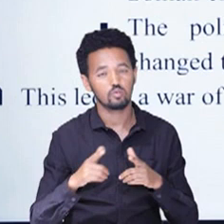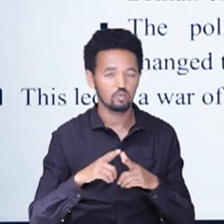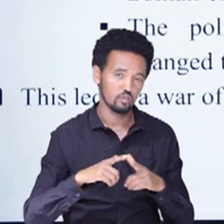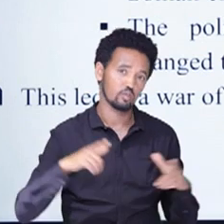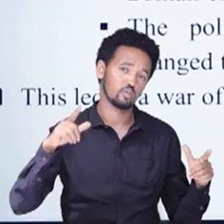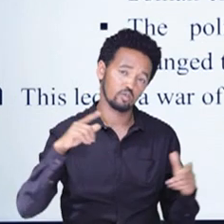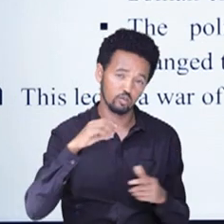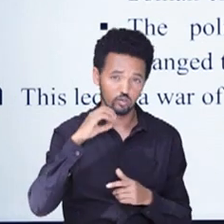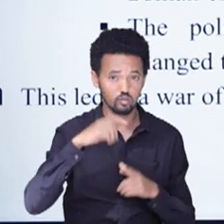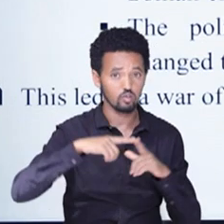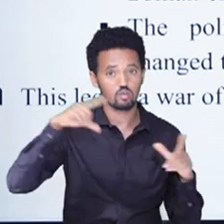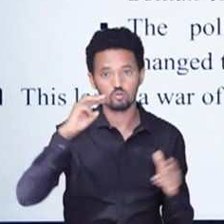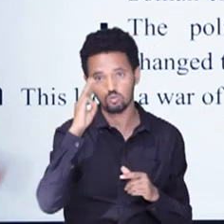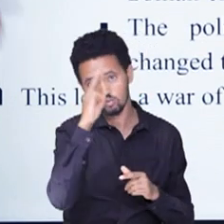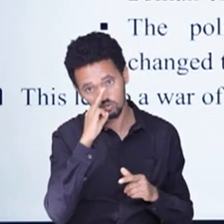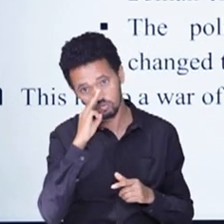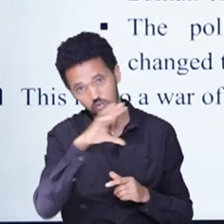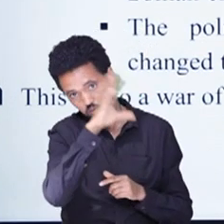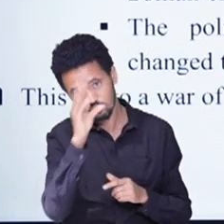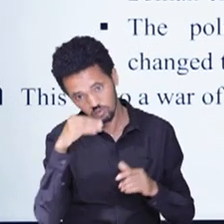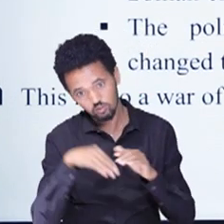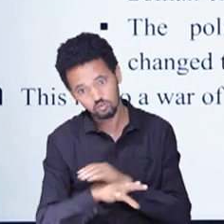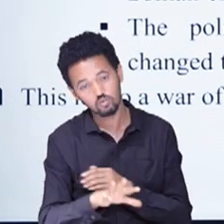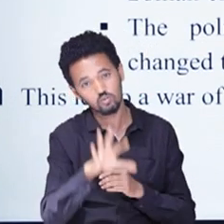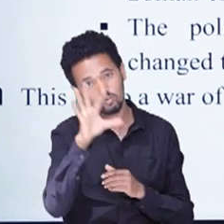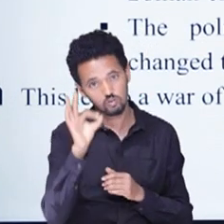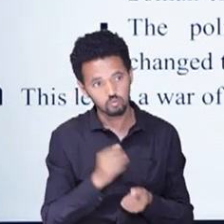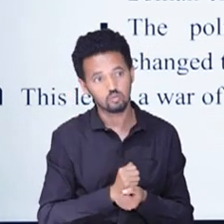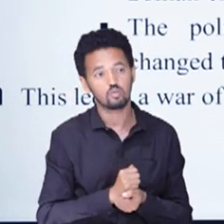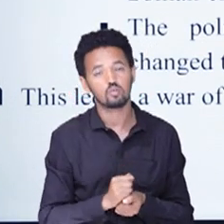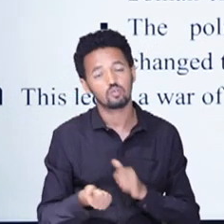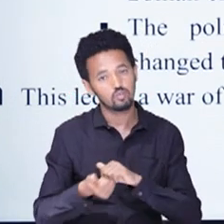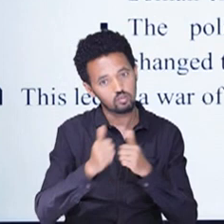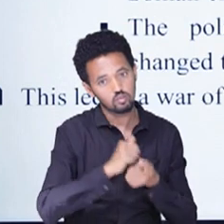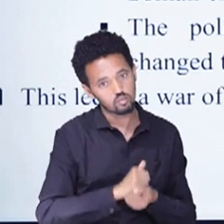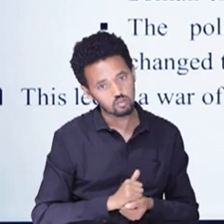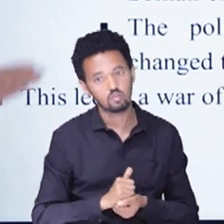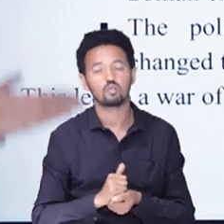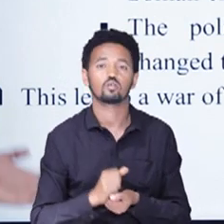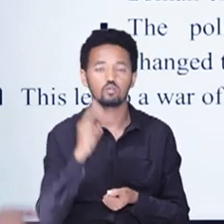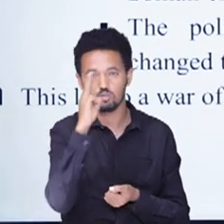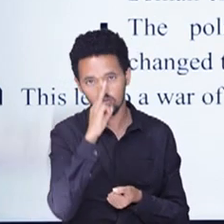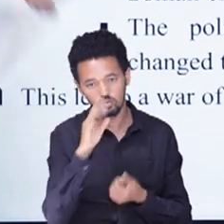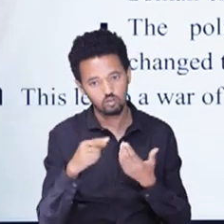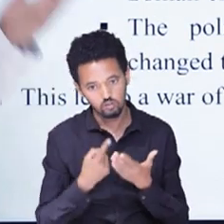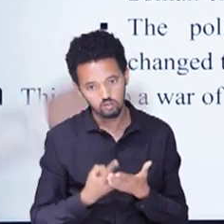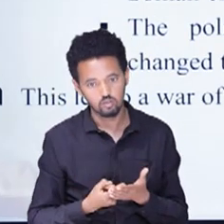Somalia in the Horn of Africa. The policy of Greater Somalia was changed to Western Somalia. This led